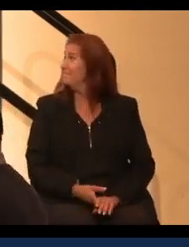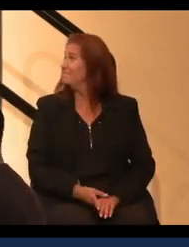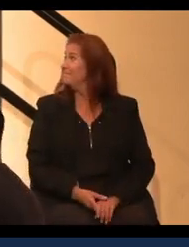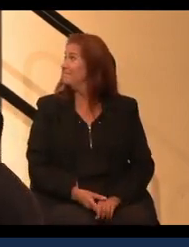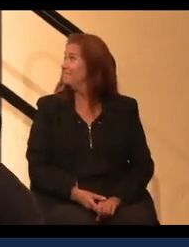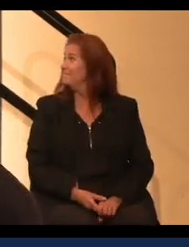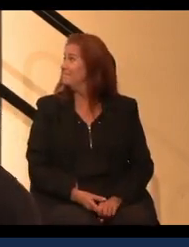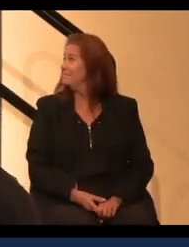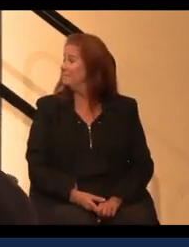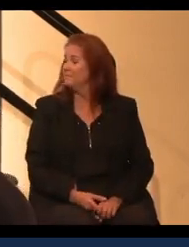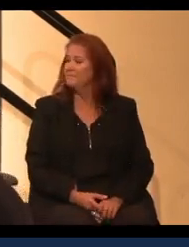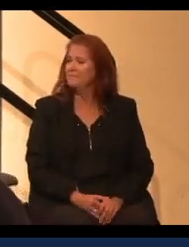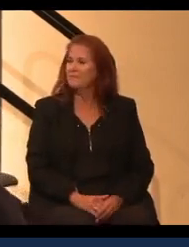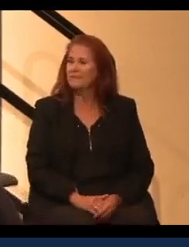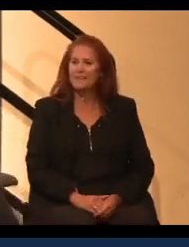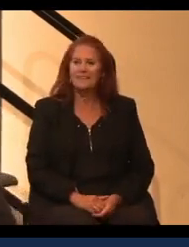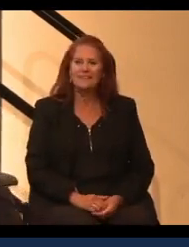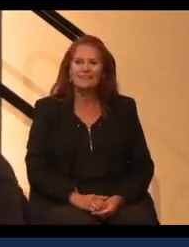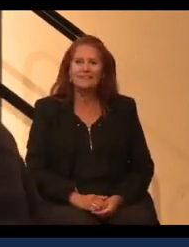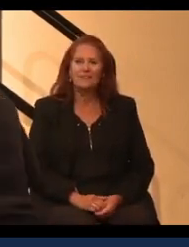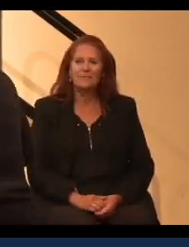I think that's it.